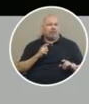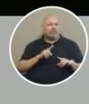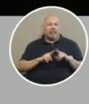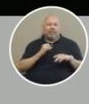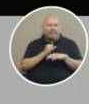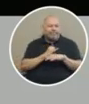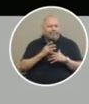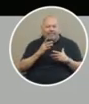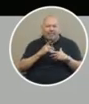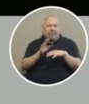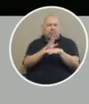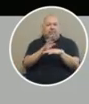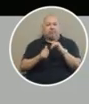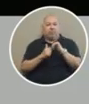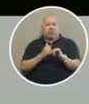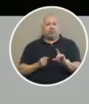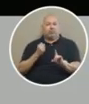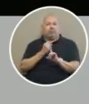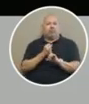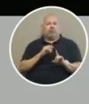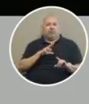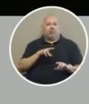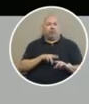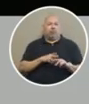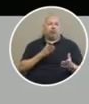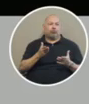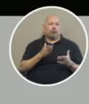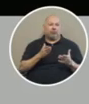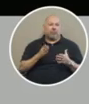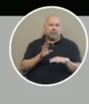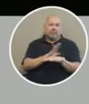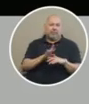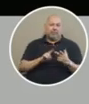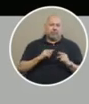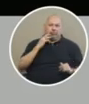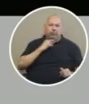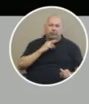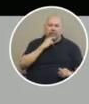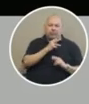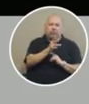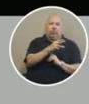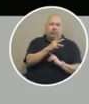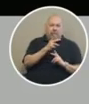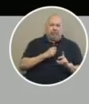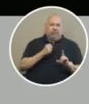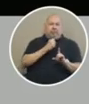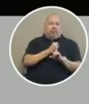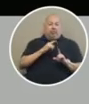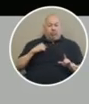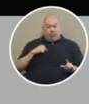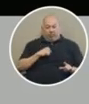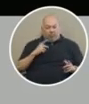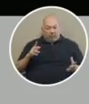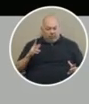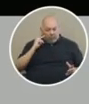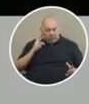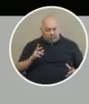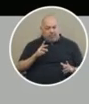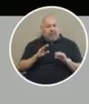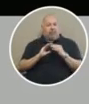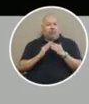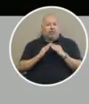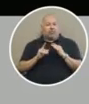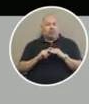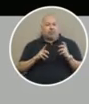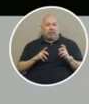industry sectors. Those that are mostly impacted, of course, is our service industry, the restaurant and hotel chains. We've also been in